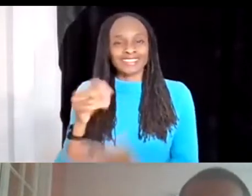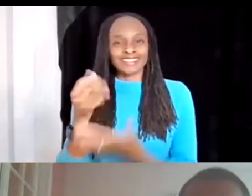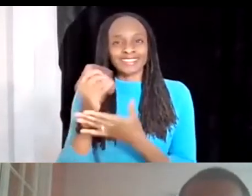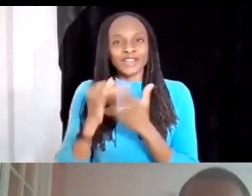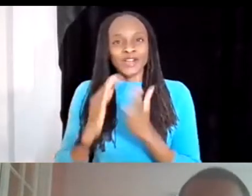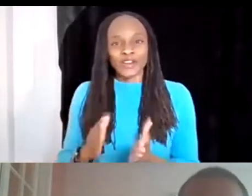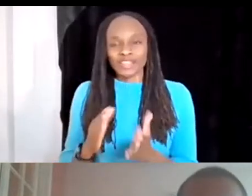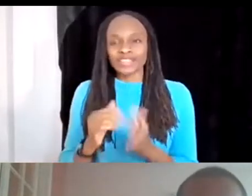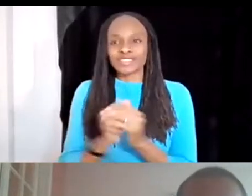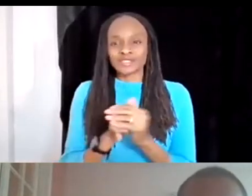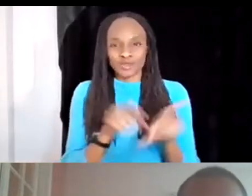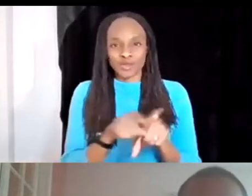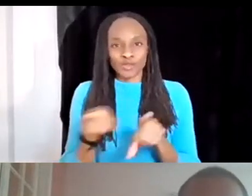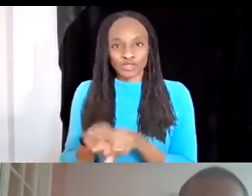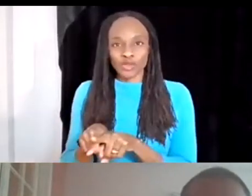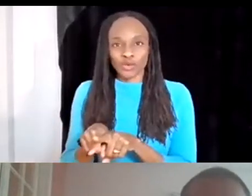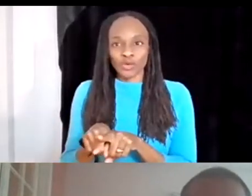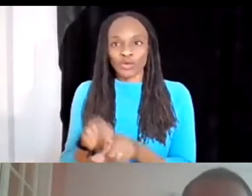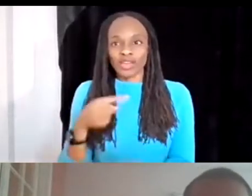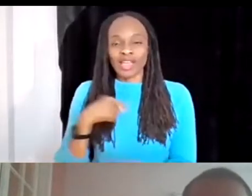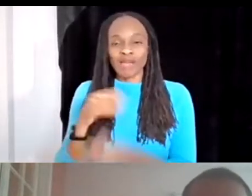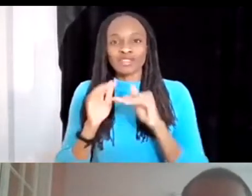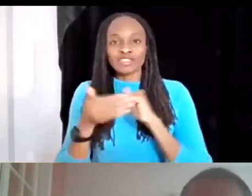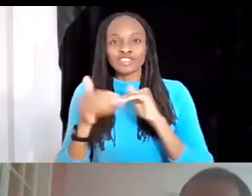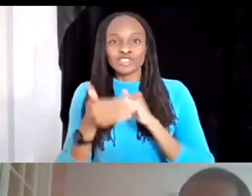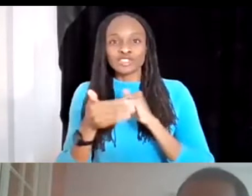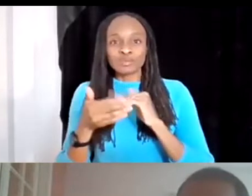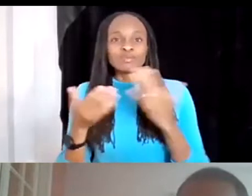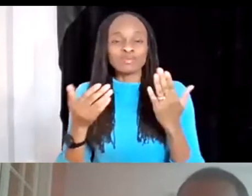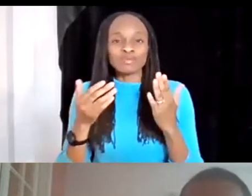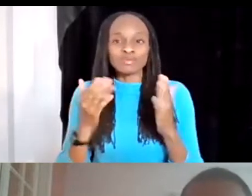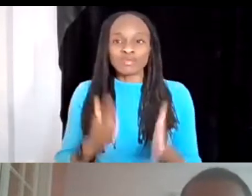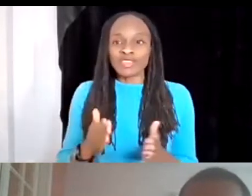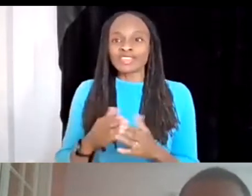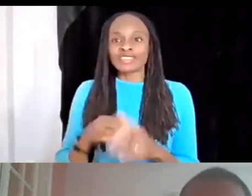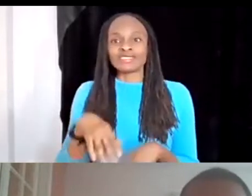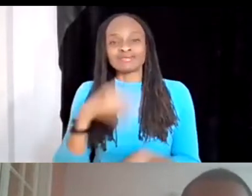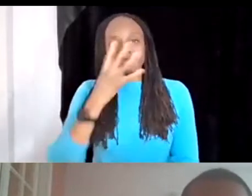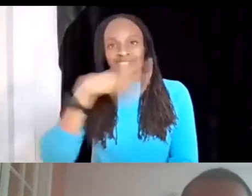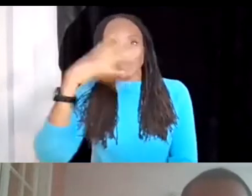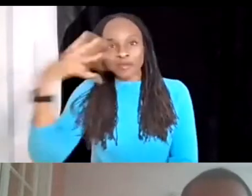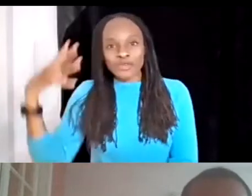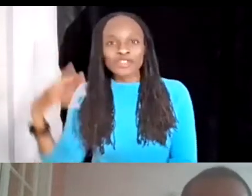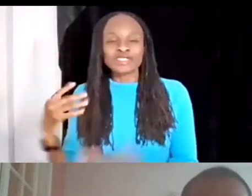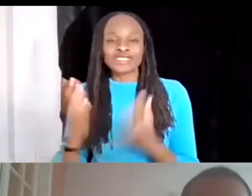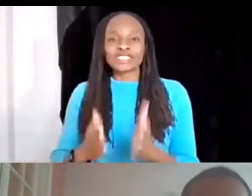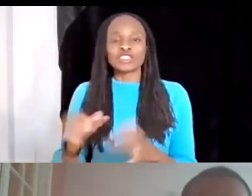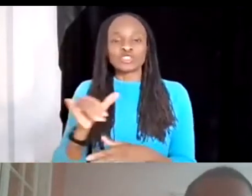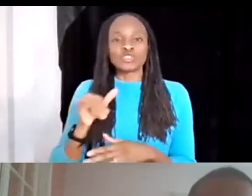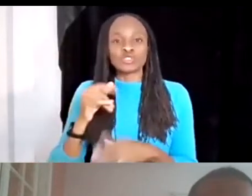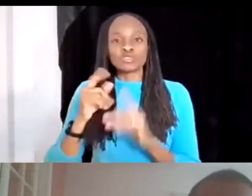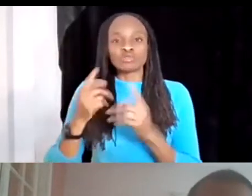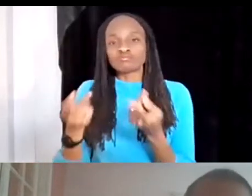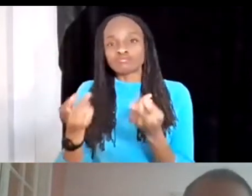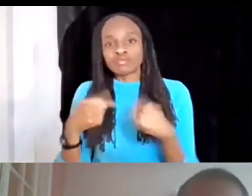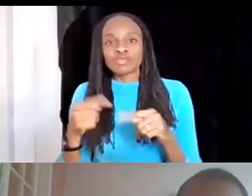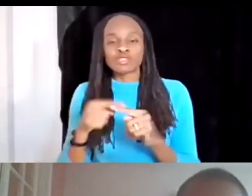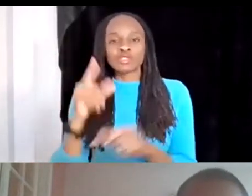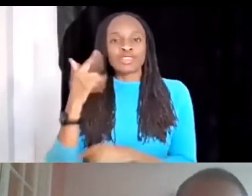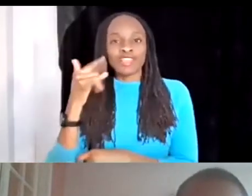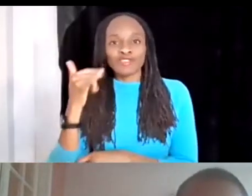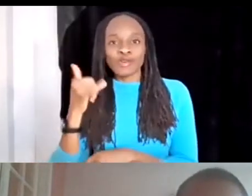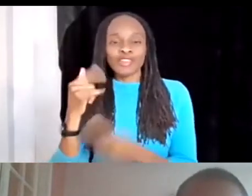know, also, you know, being a Jamaican immigrant as well and coming over to California and going to USC Film School with no ties to